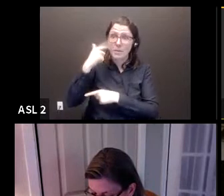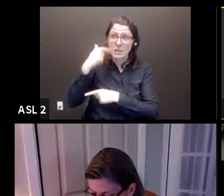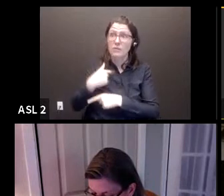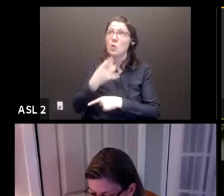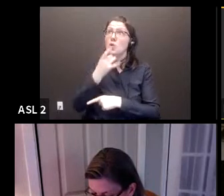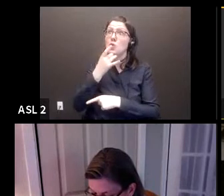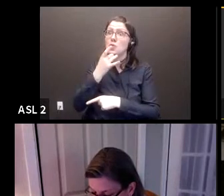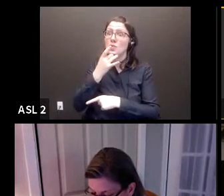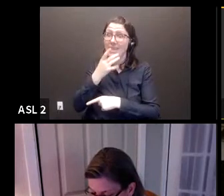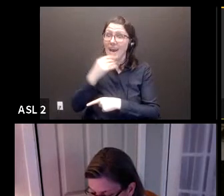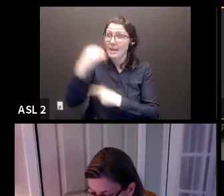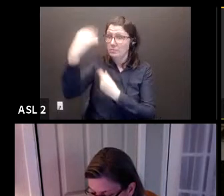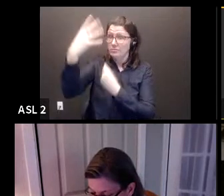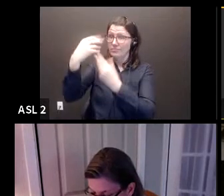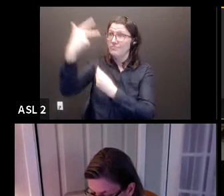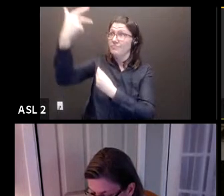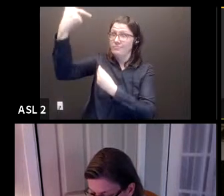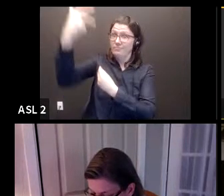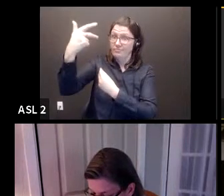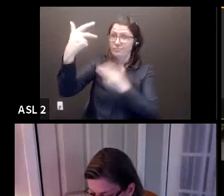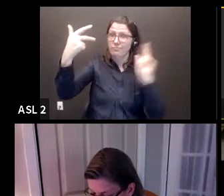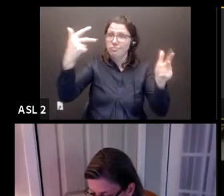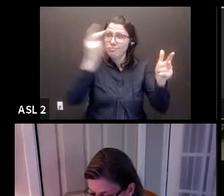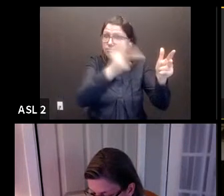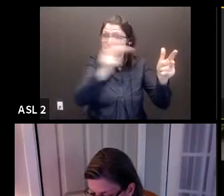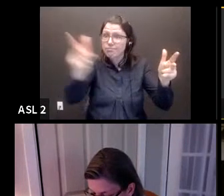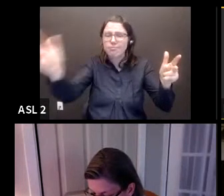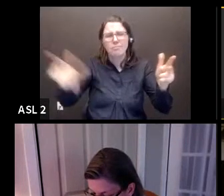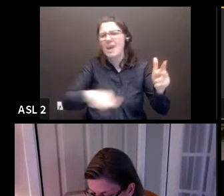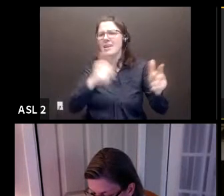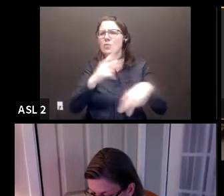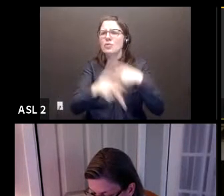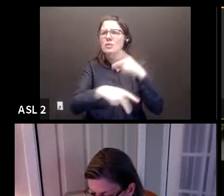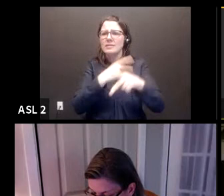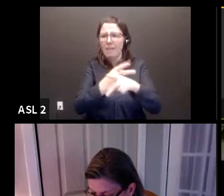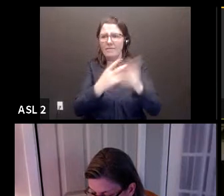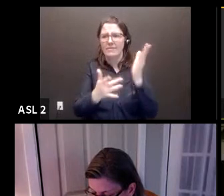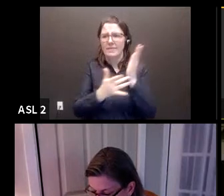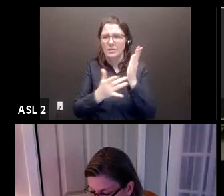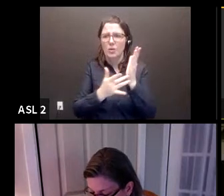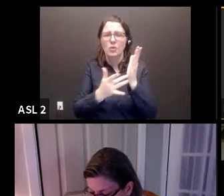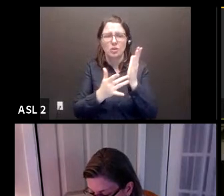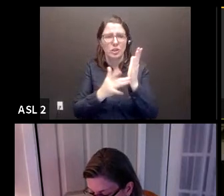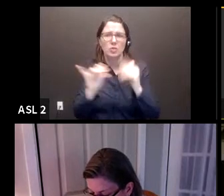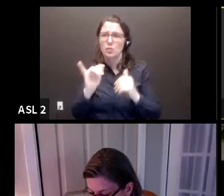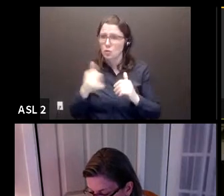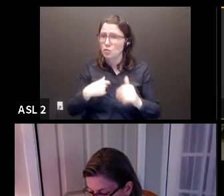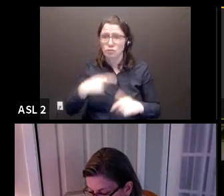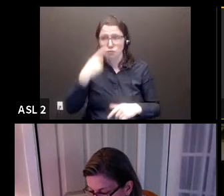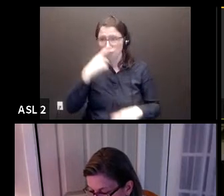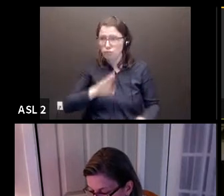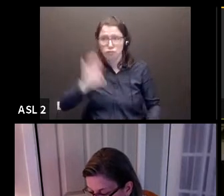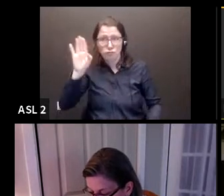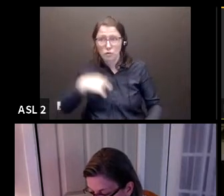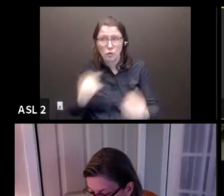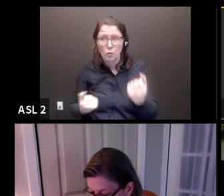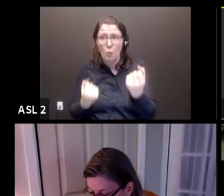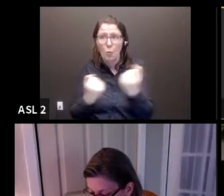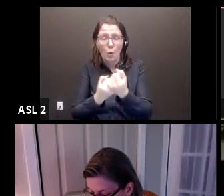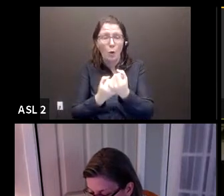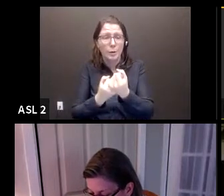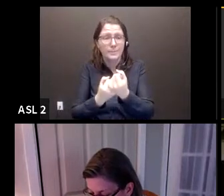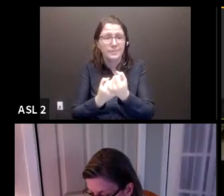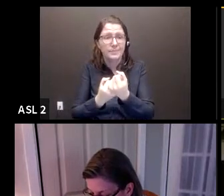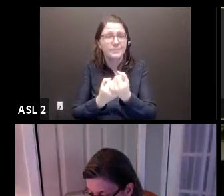technology and other types of similar technology council brockington is among 100 of his peers who have put